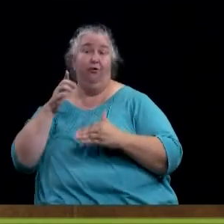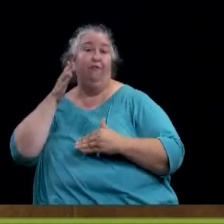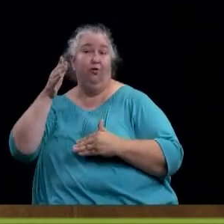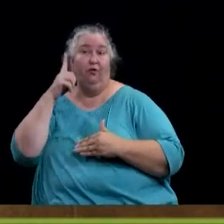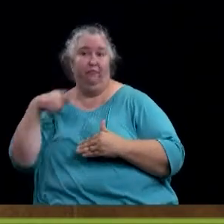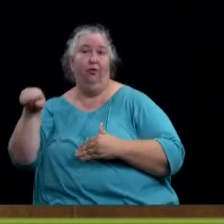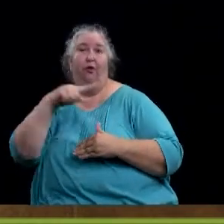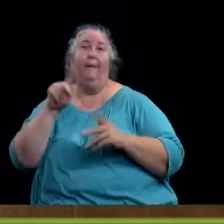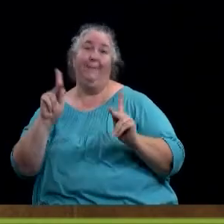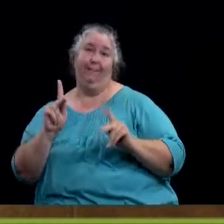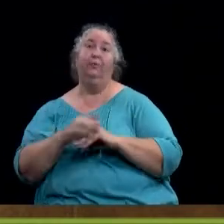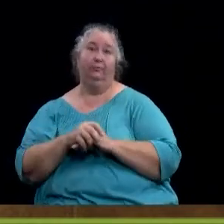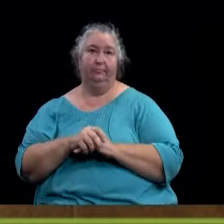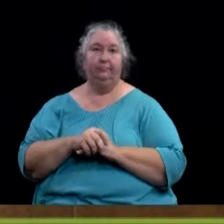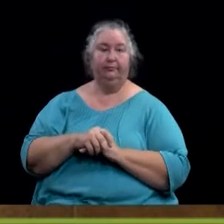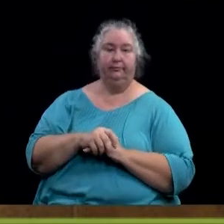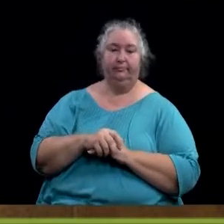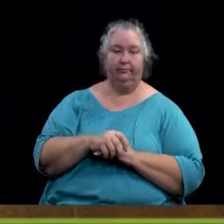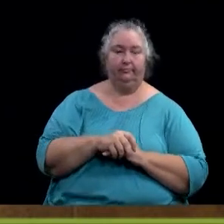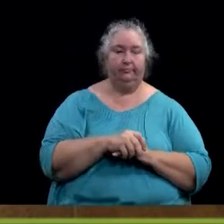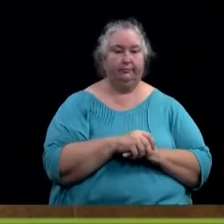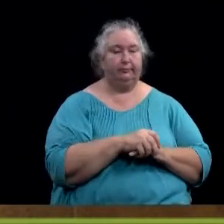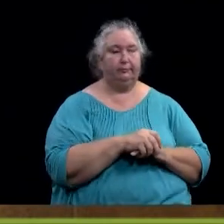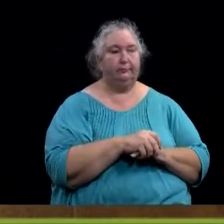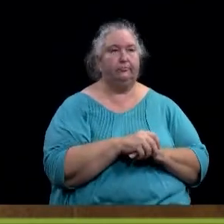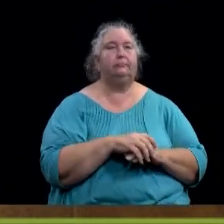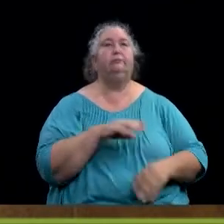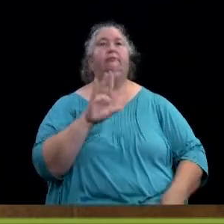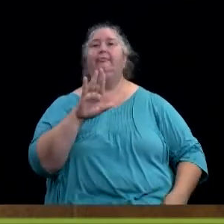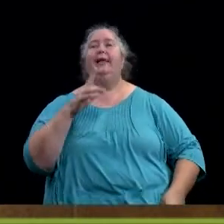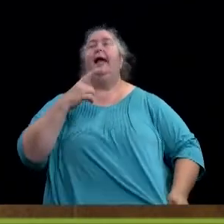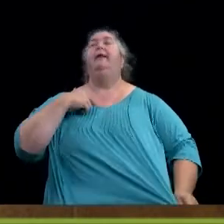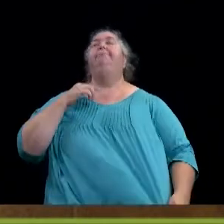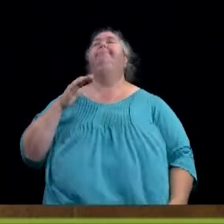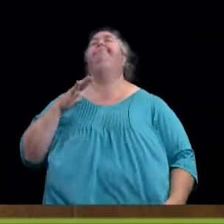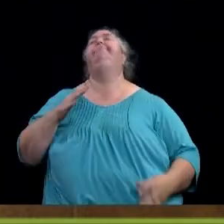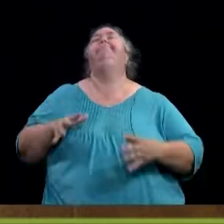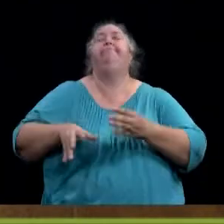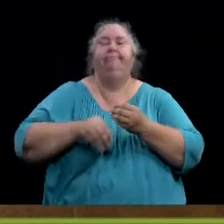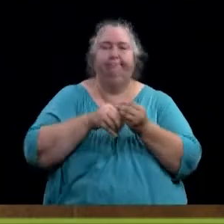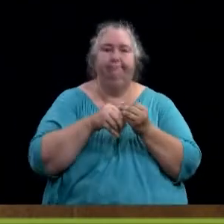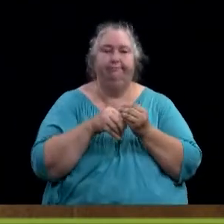Let me just jump in here and say that the thing that excites me the most about this is that